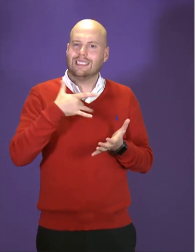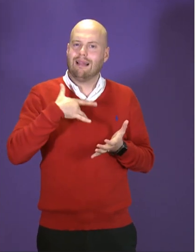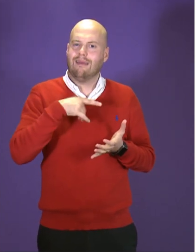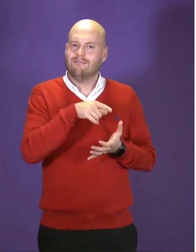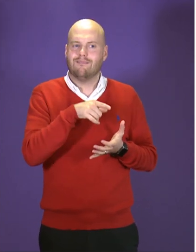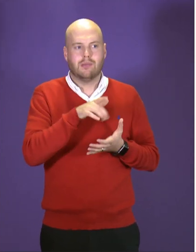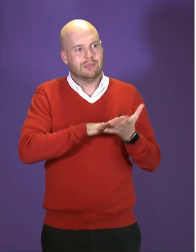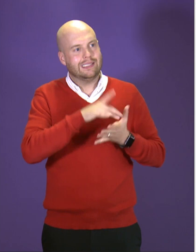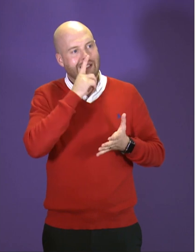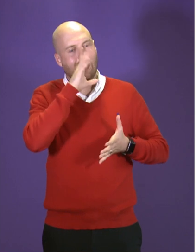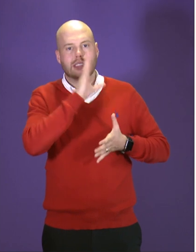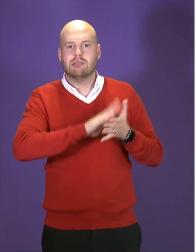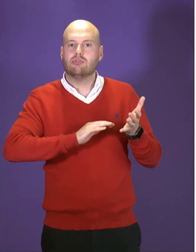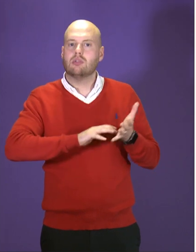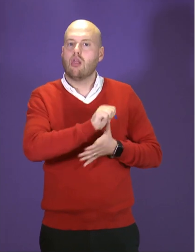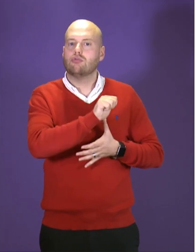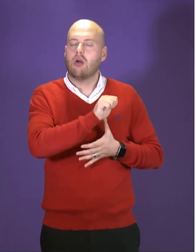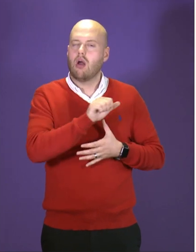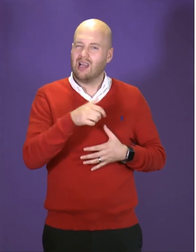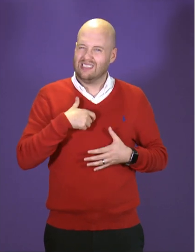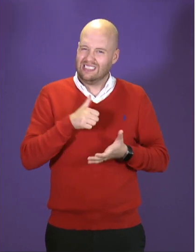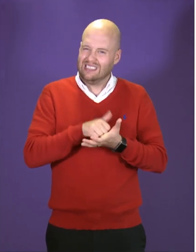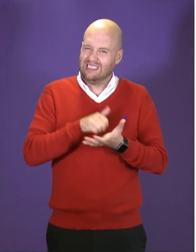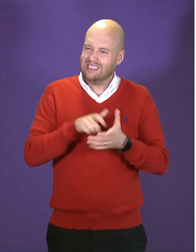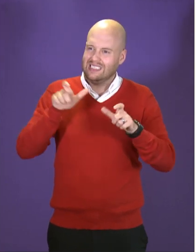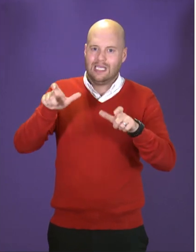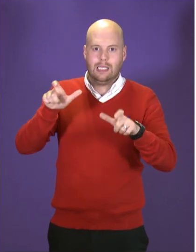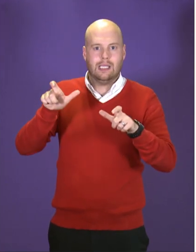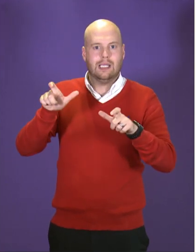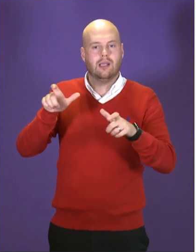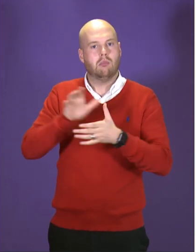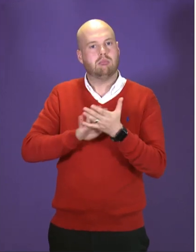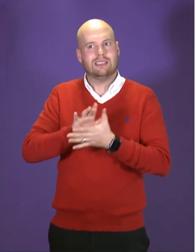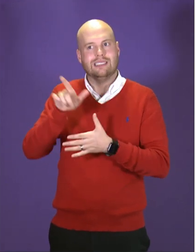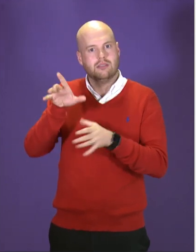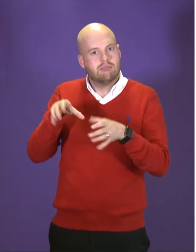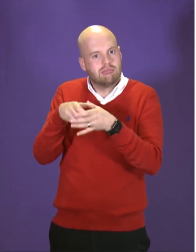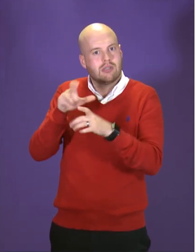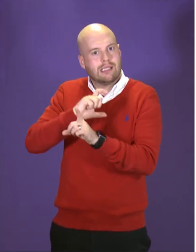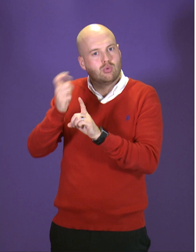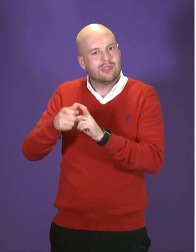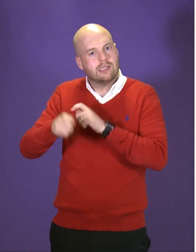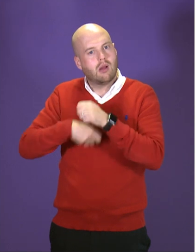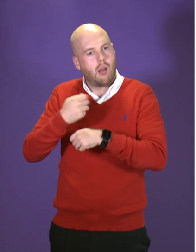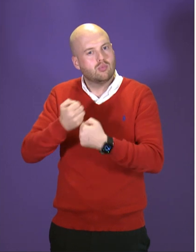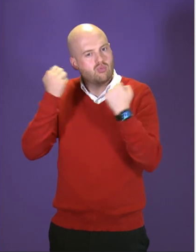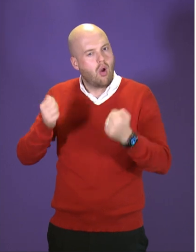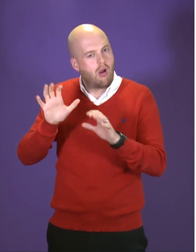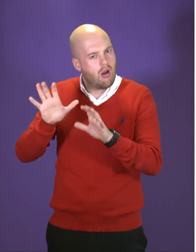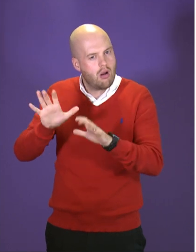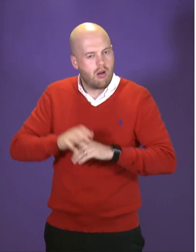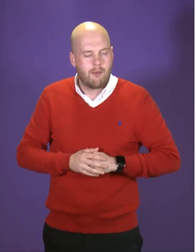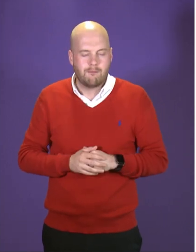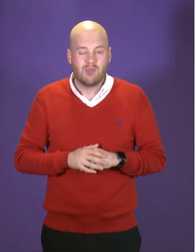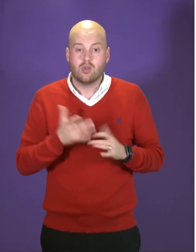more in the in these local places, and to make these communities stronger. So the